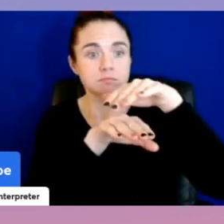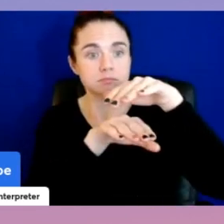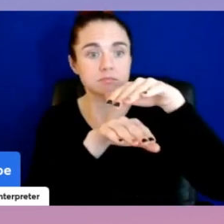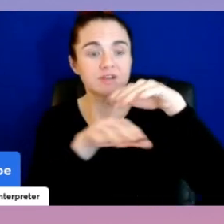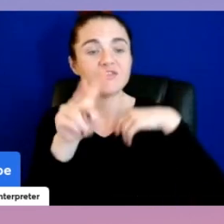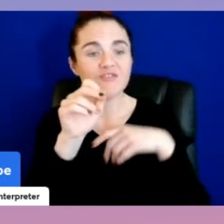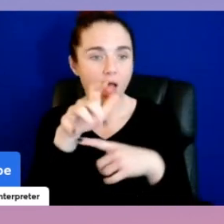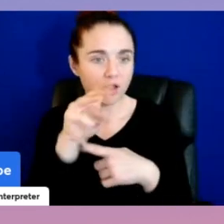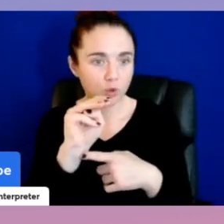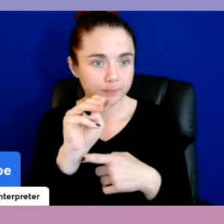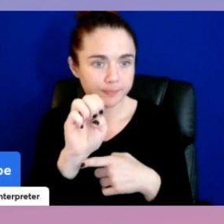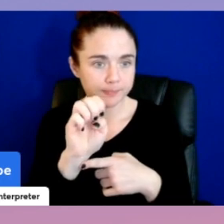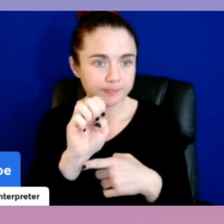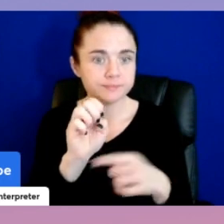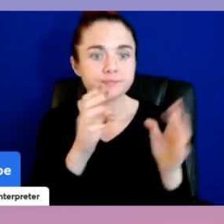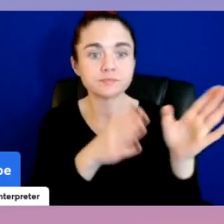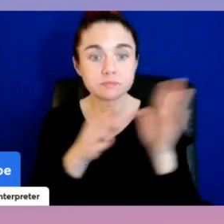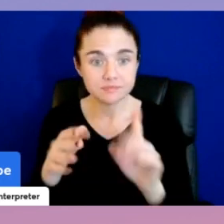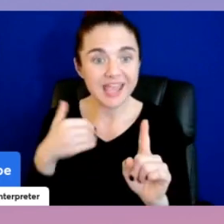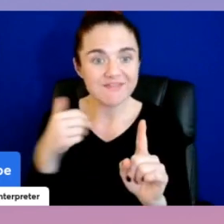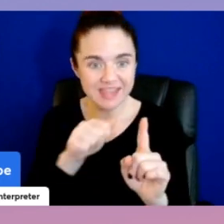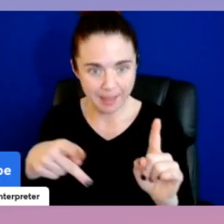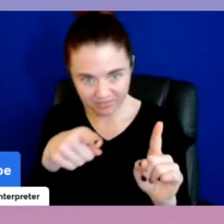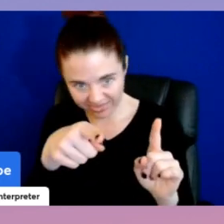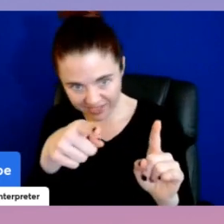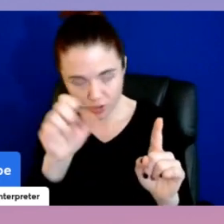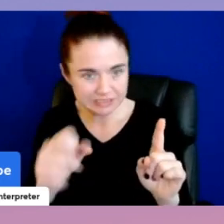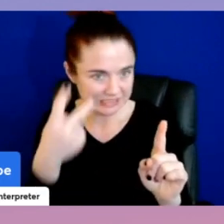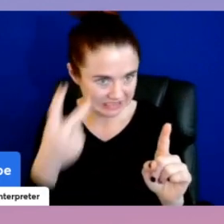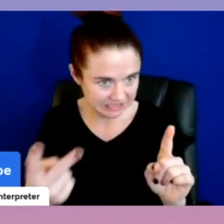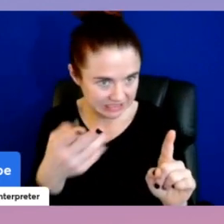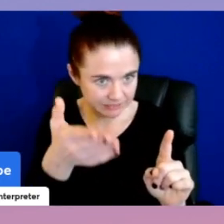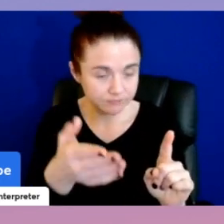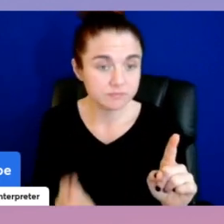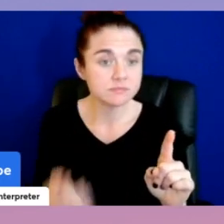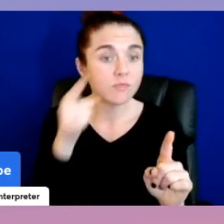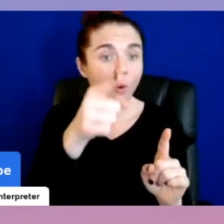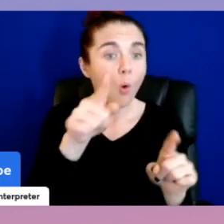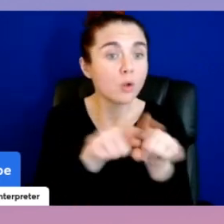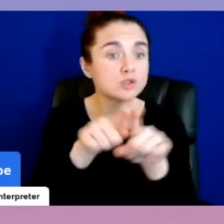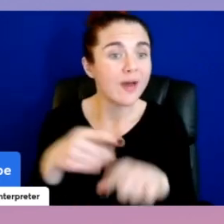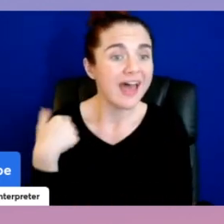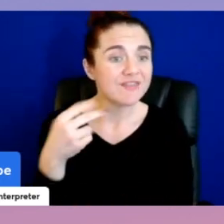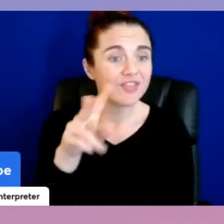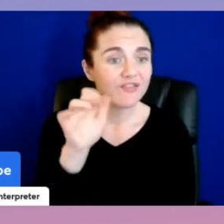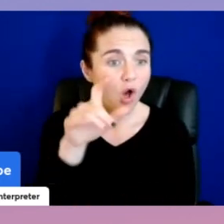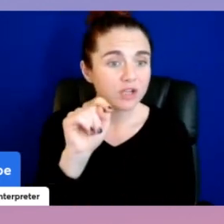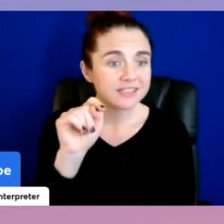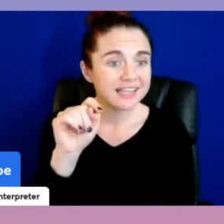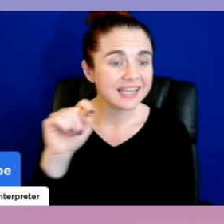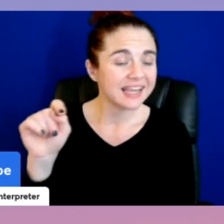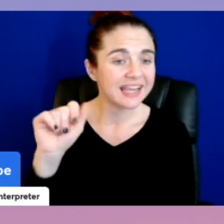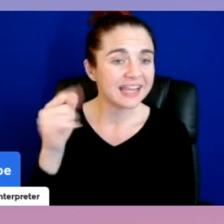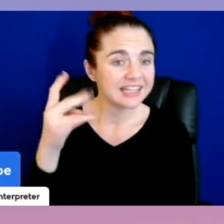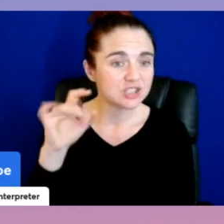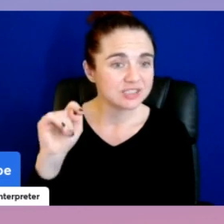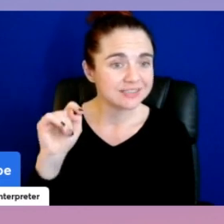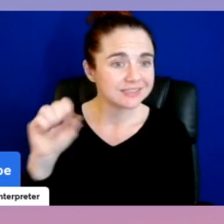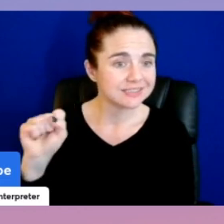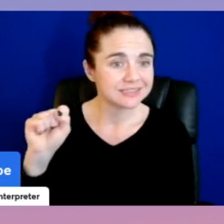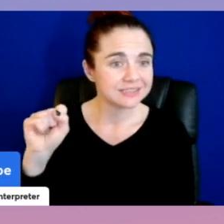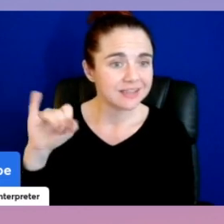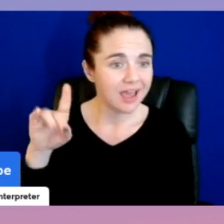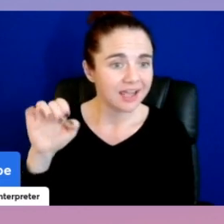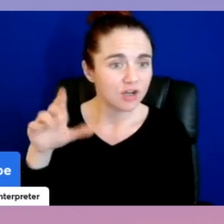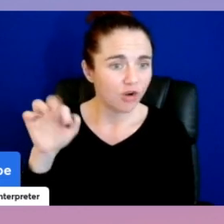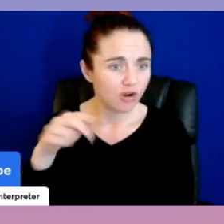got our application. So our app lives here. We also have the Vault agent sidecar that I just mentioned.